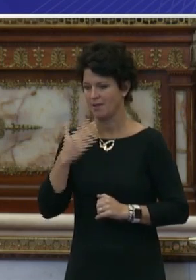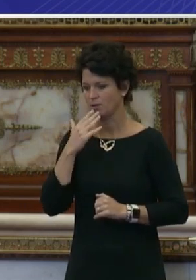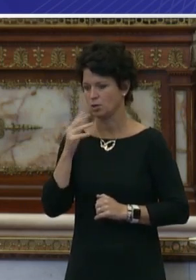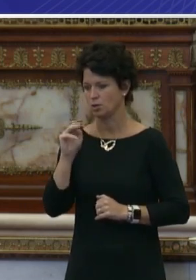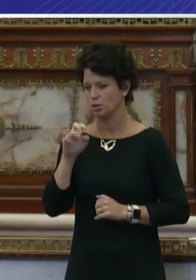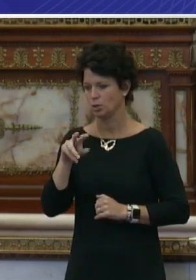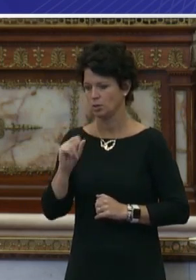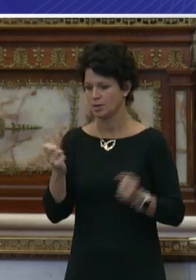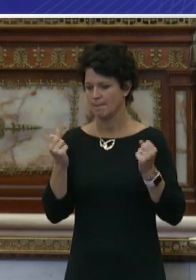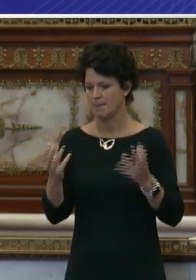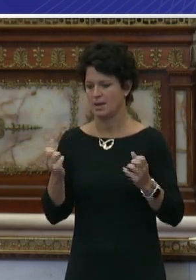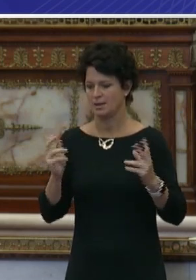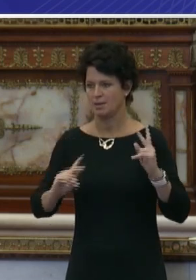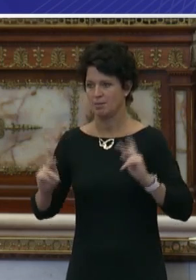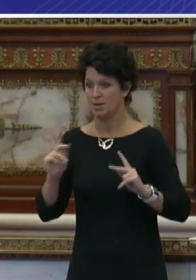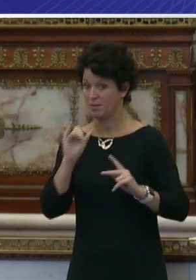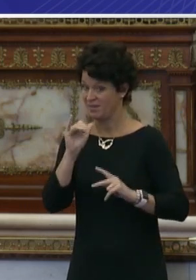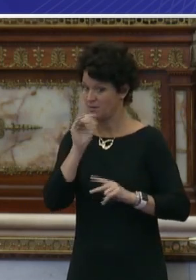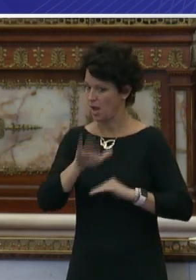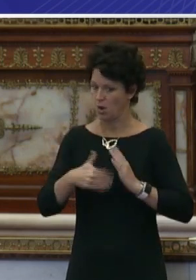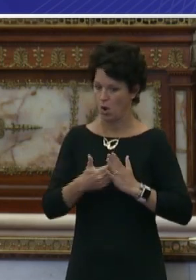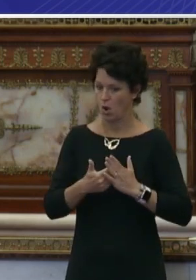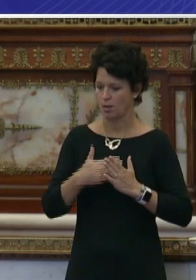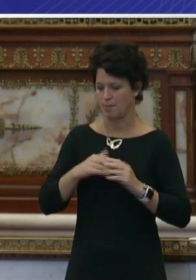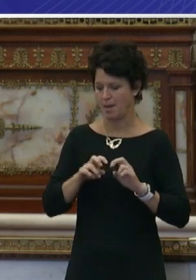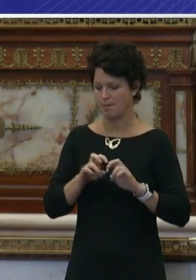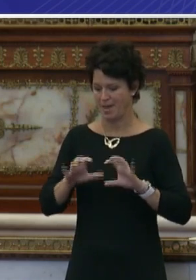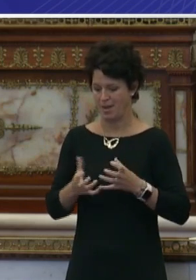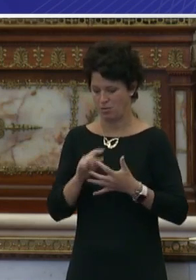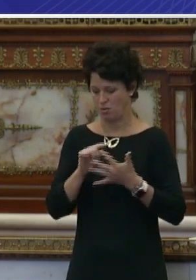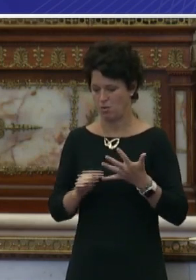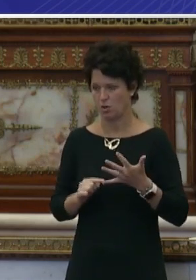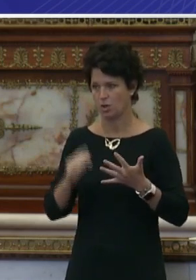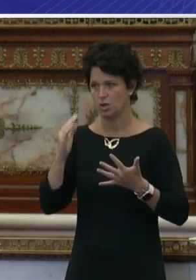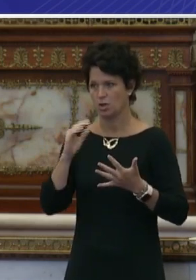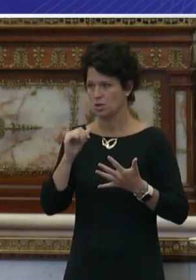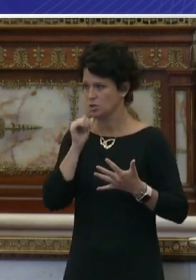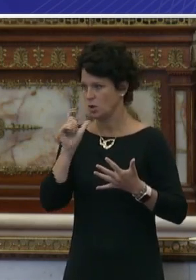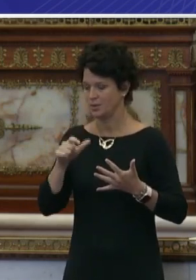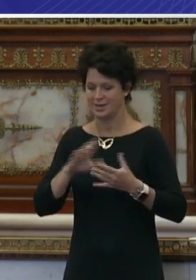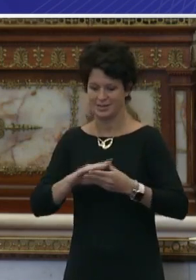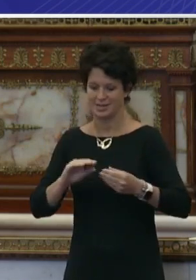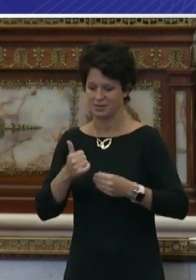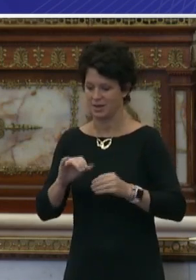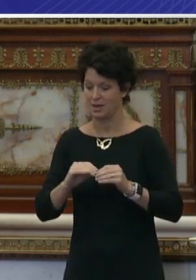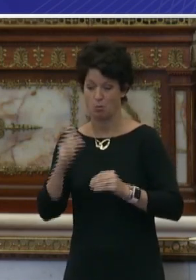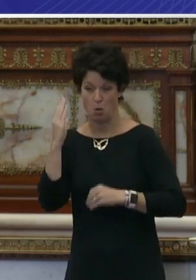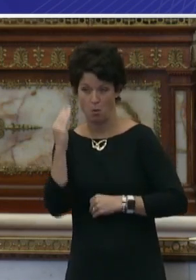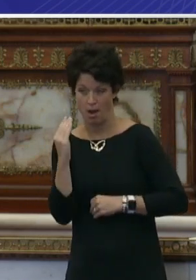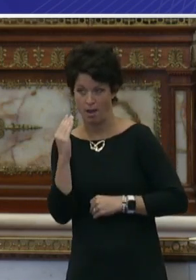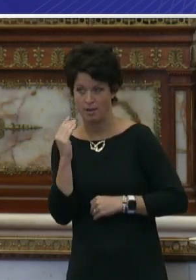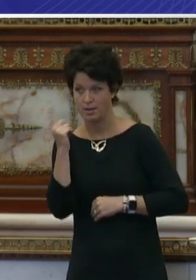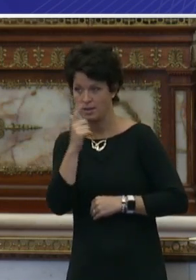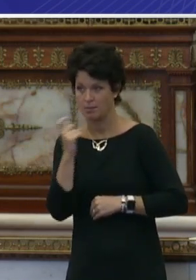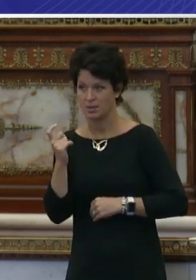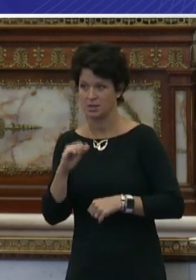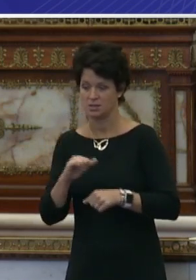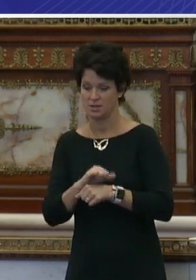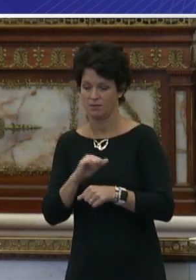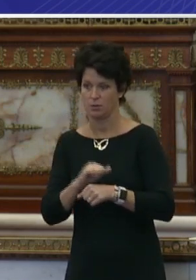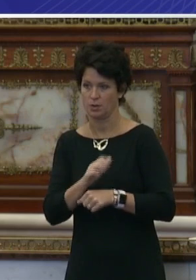news. Many of the people, if not all the people on my panel with me, no longer need to testify because of all of the